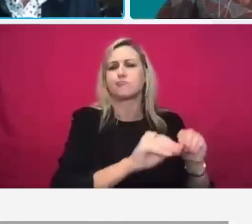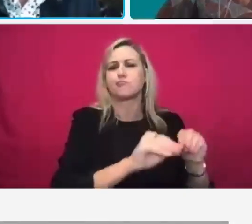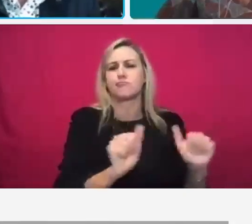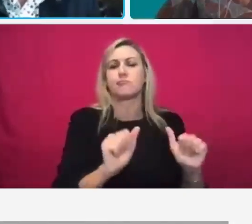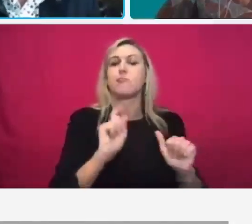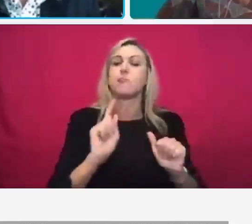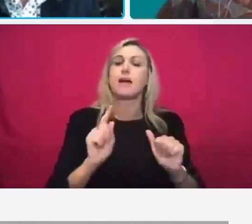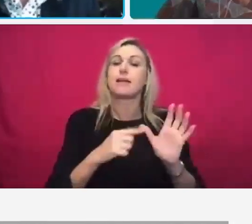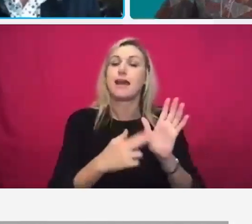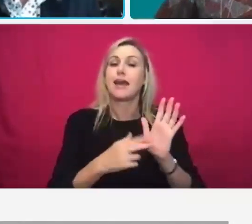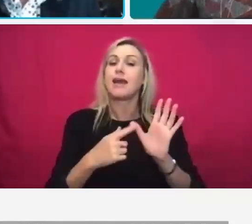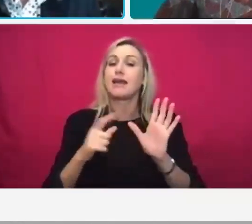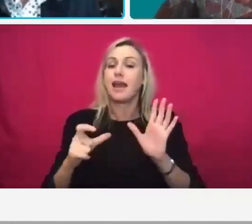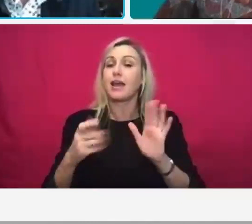ANAC,